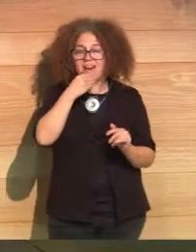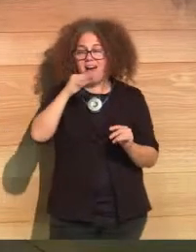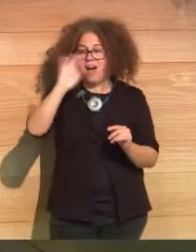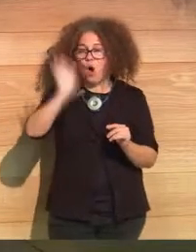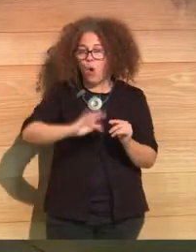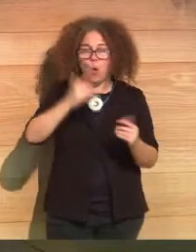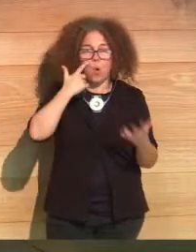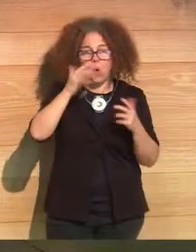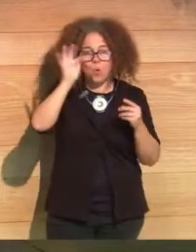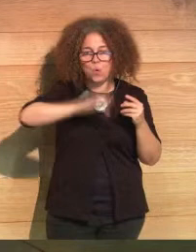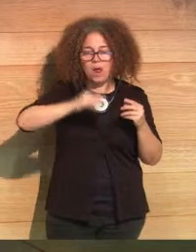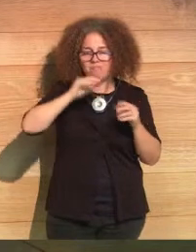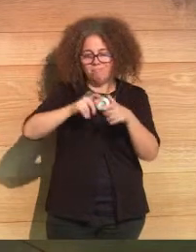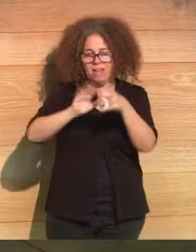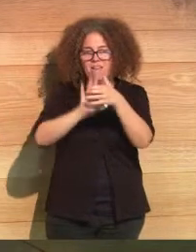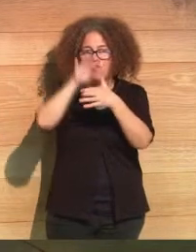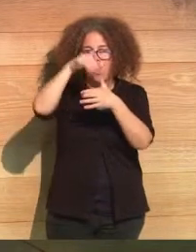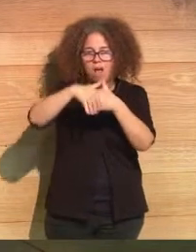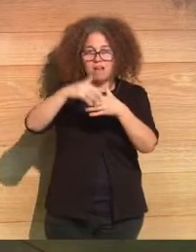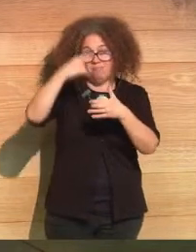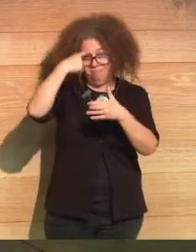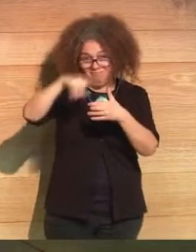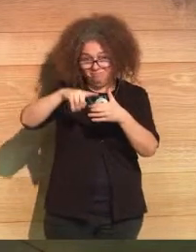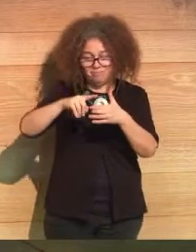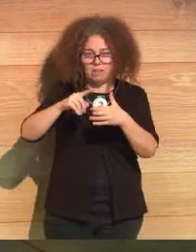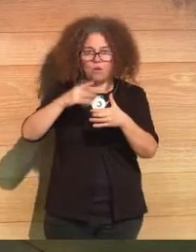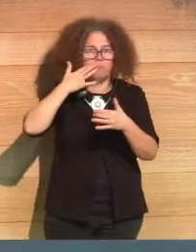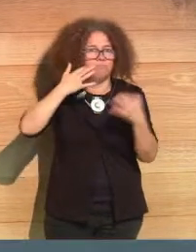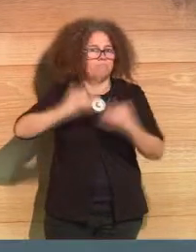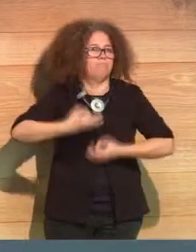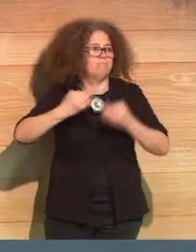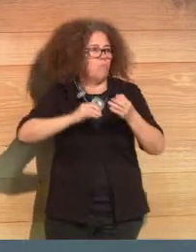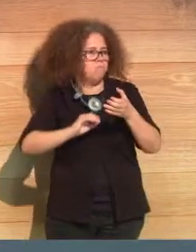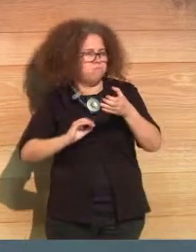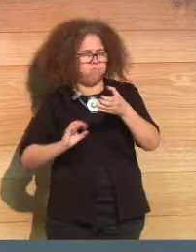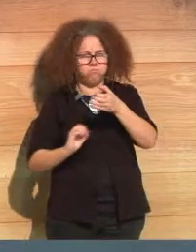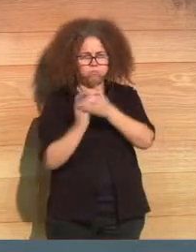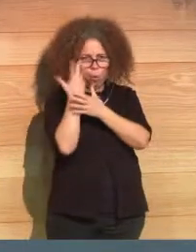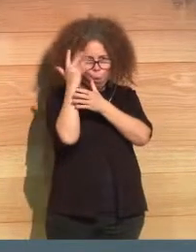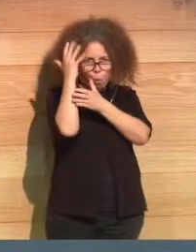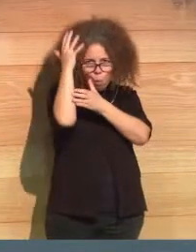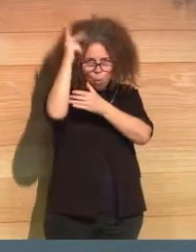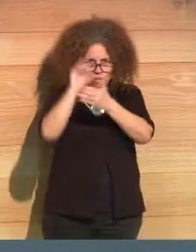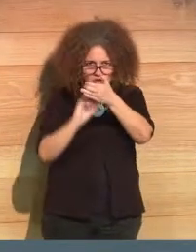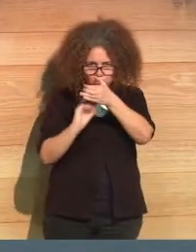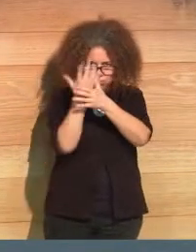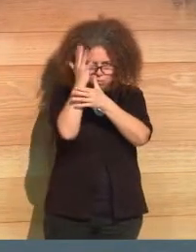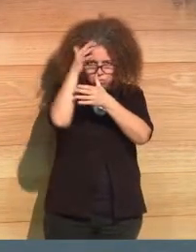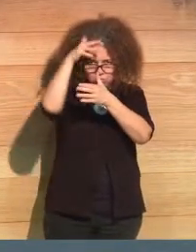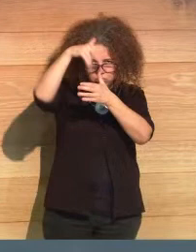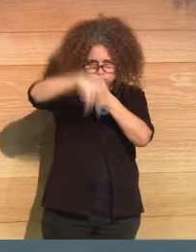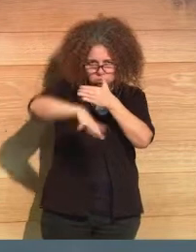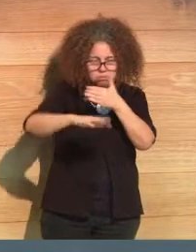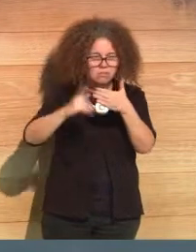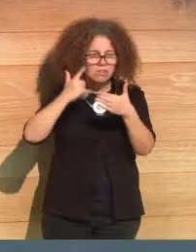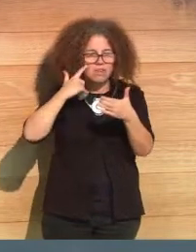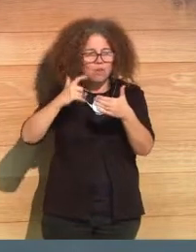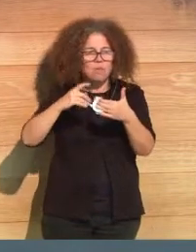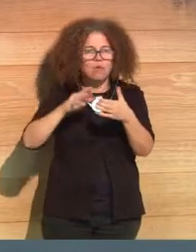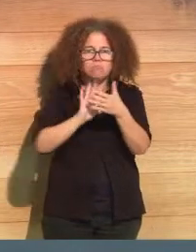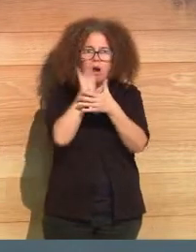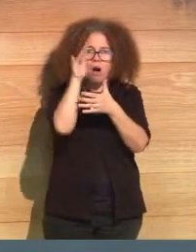eruption and just nature showing its strength and disrupting human activities. But we wanted this to